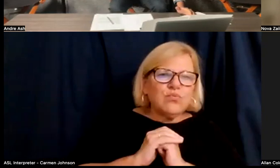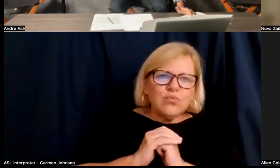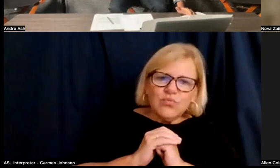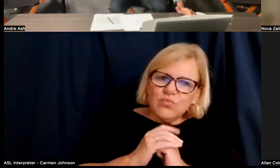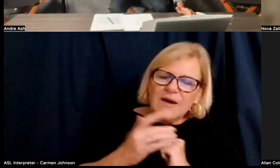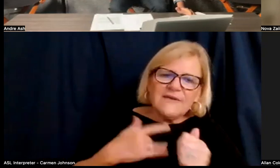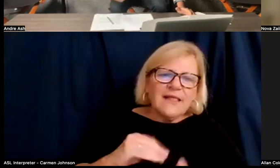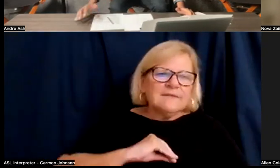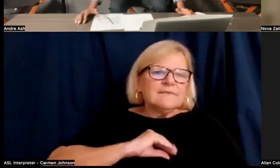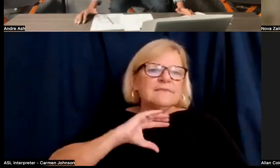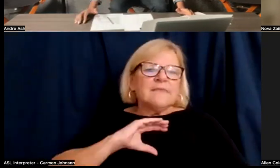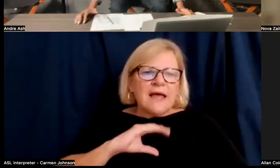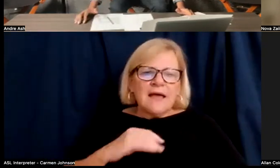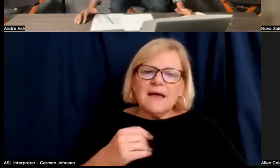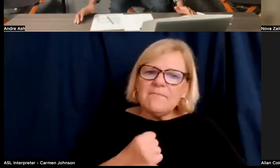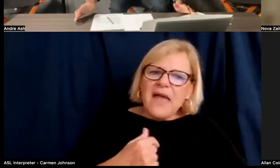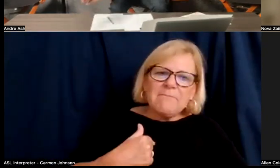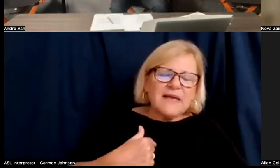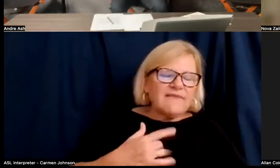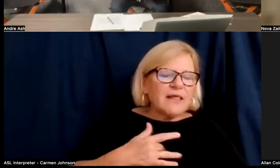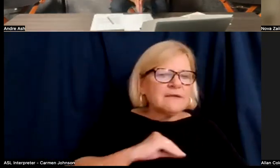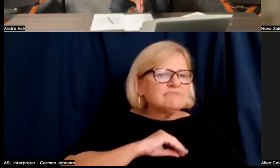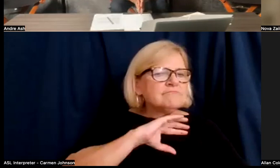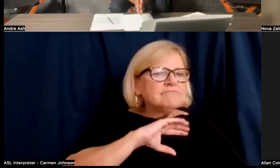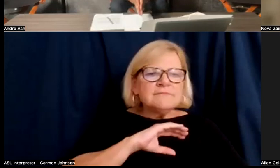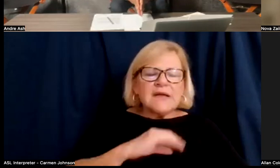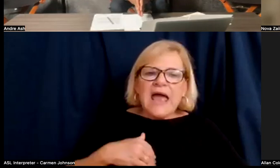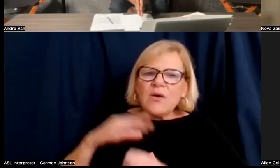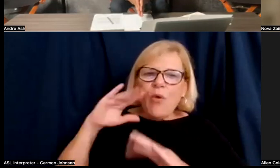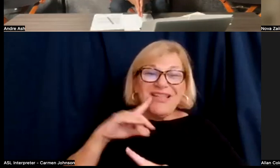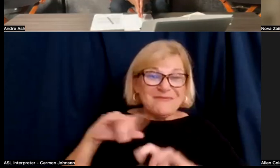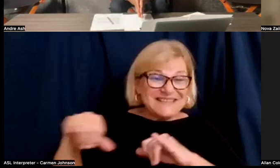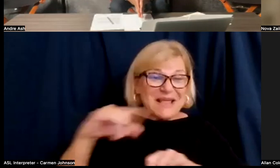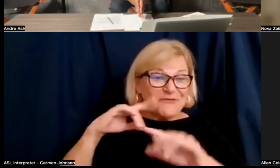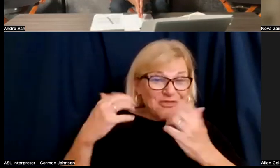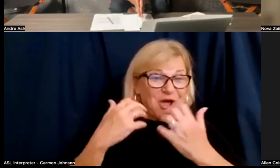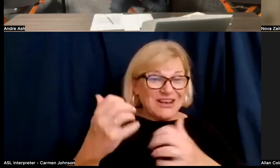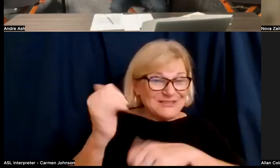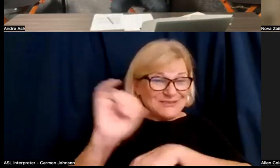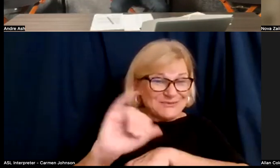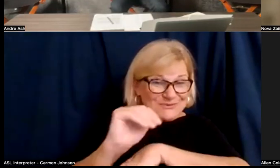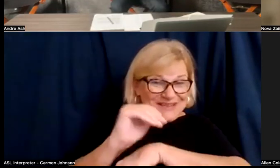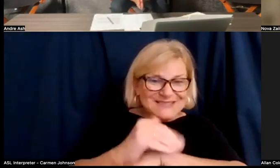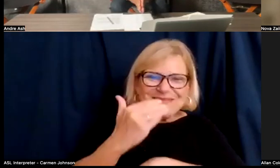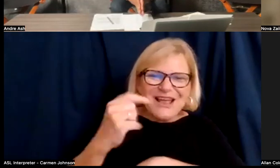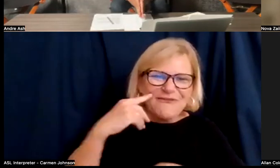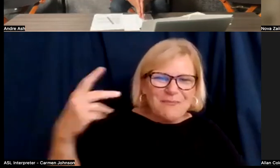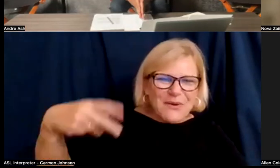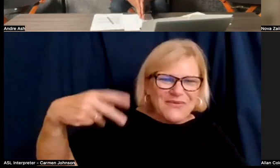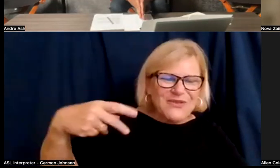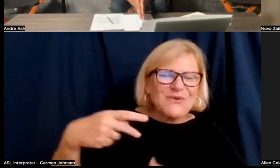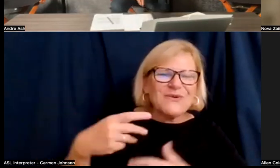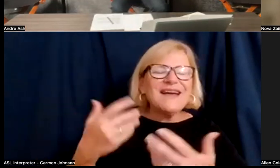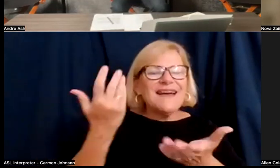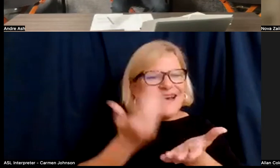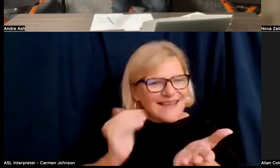fulfilling and making me full, and I'm sure, and hopefully it did the same for our audience tonight as well. So thank you to the both of you once